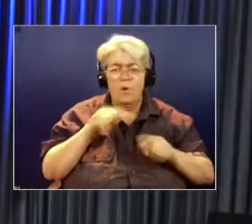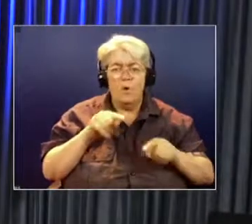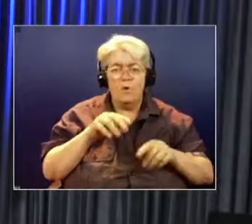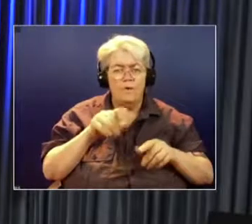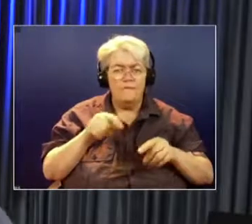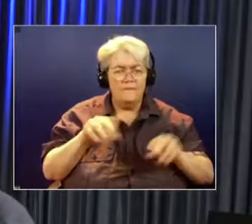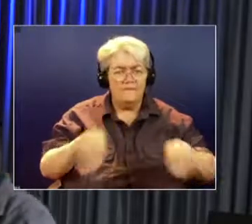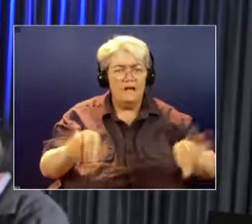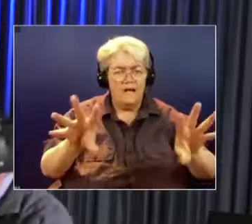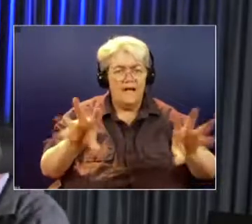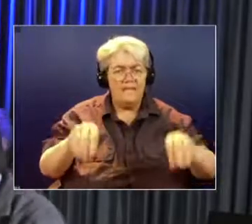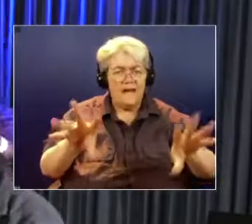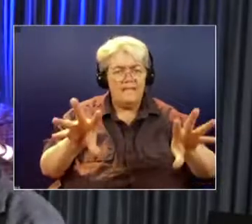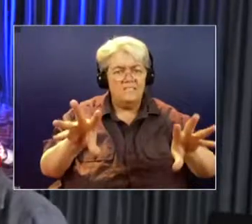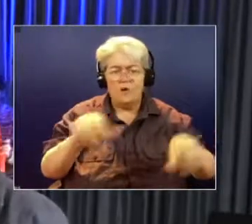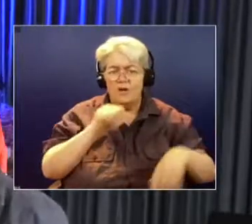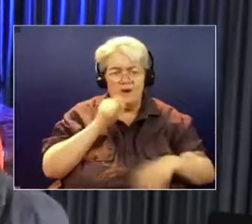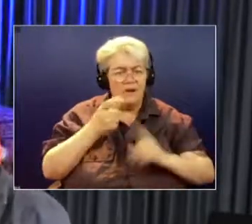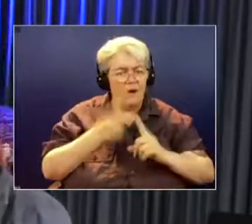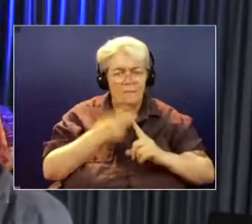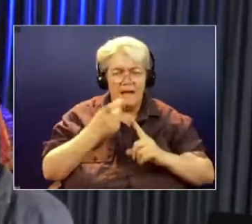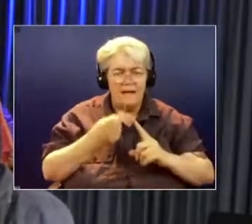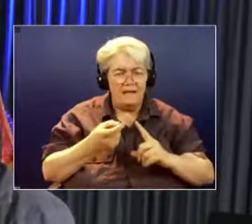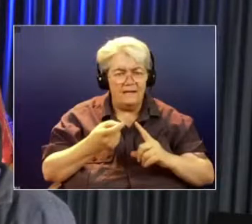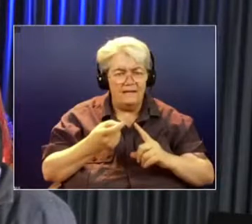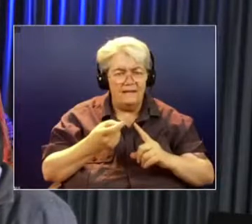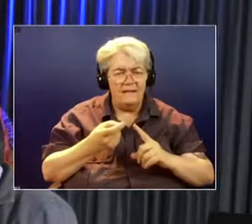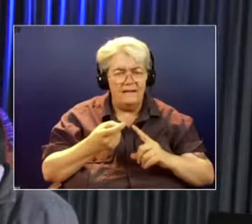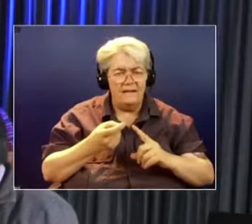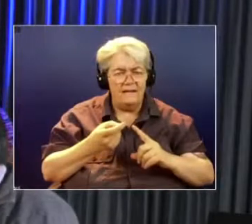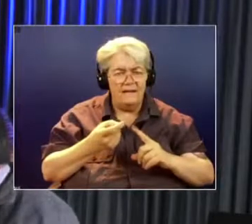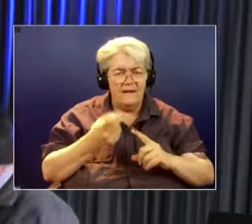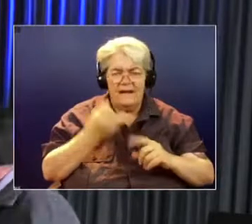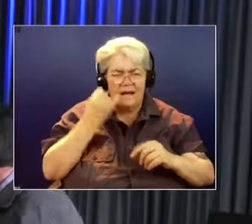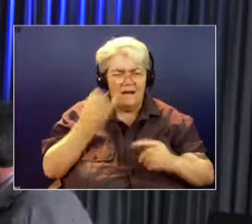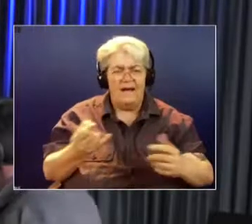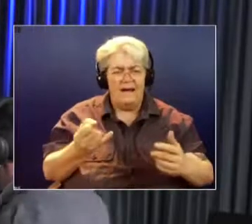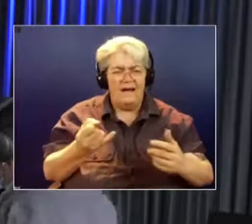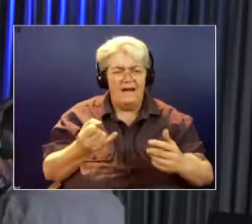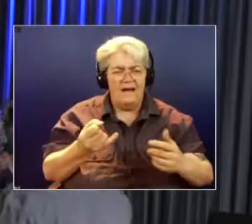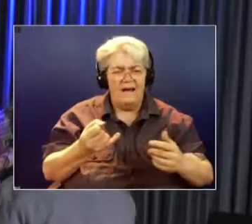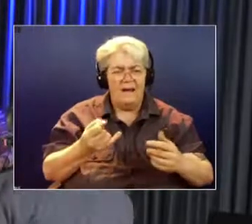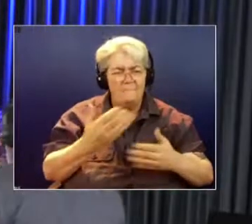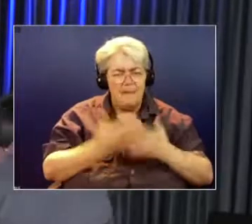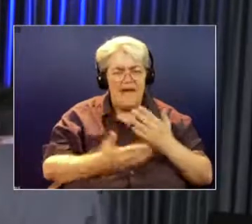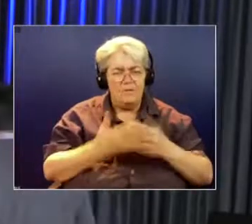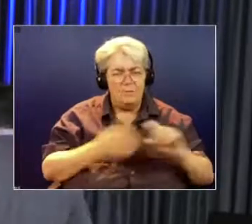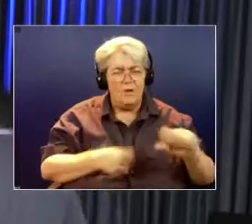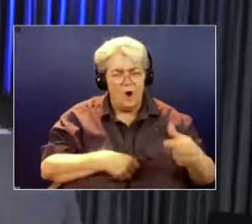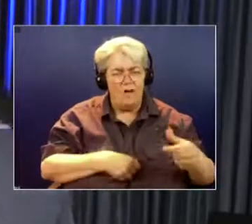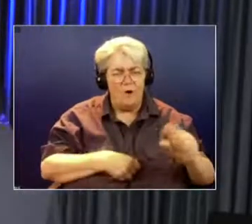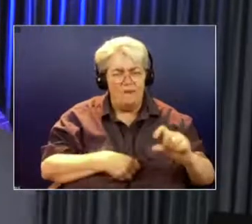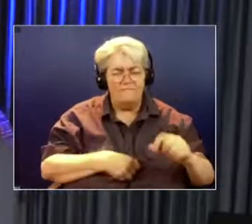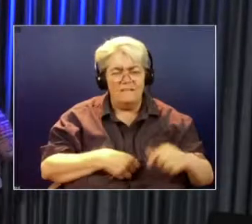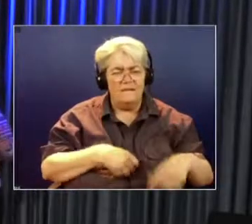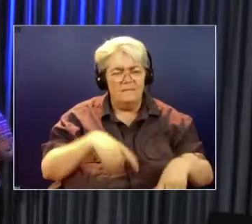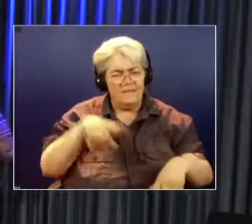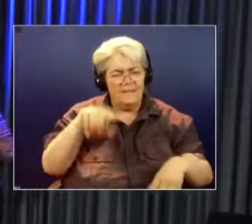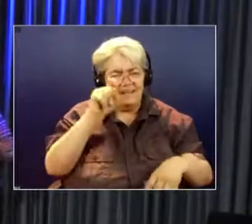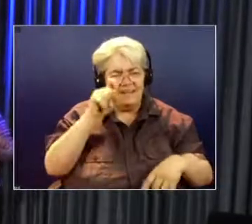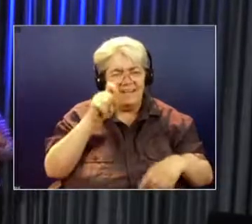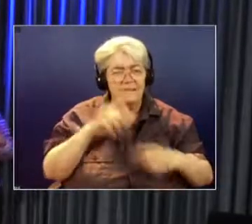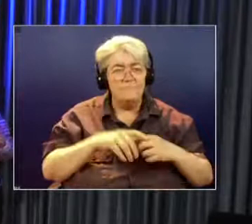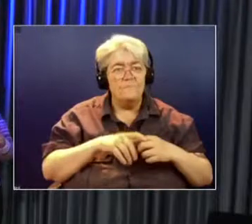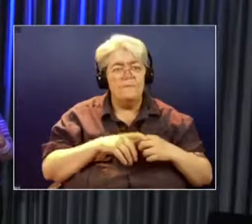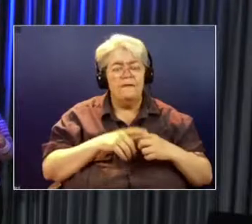You have a little bit more black below the seal. And this works for your height,